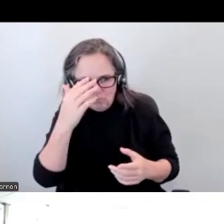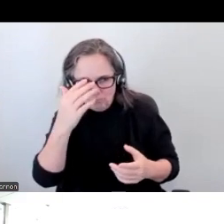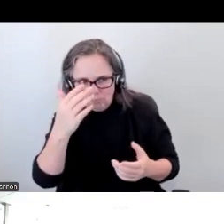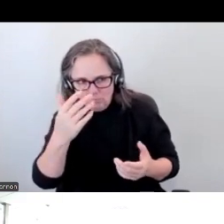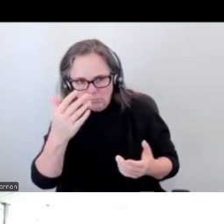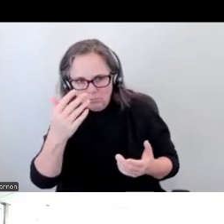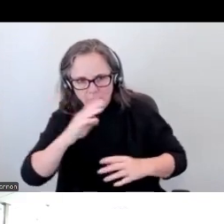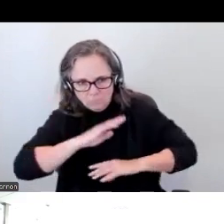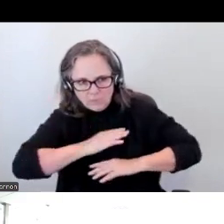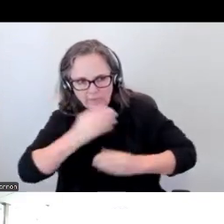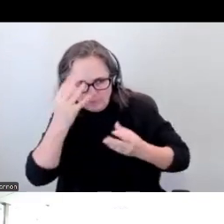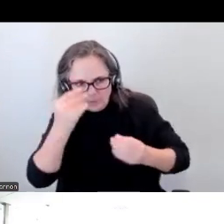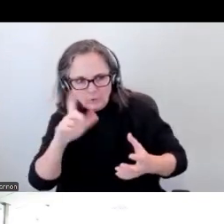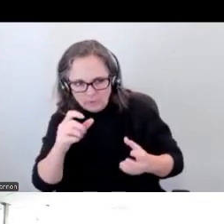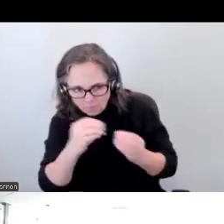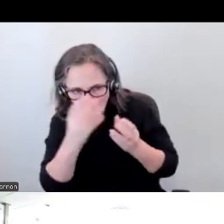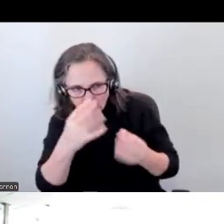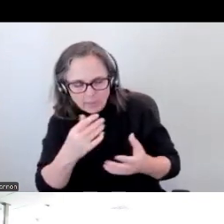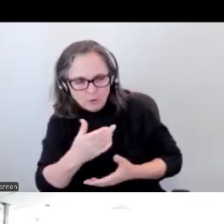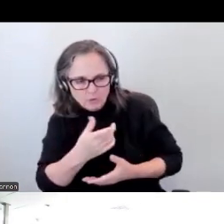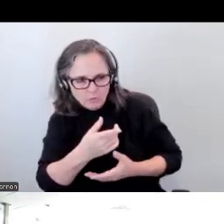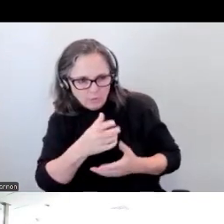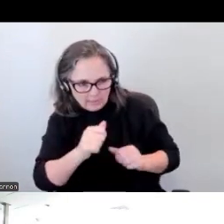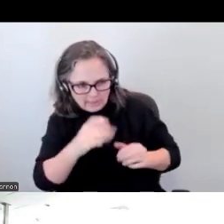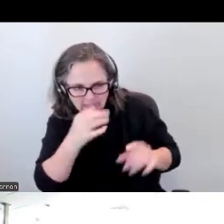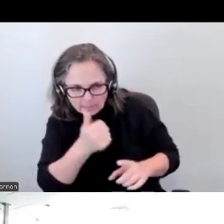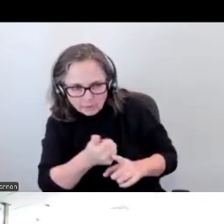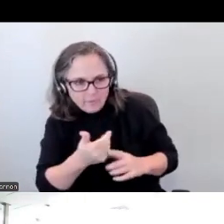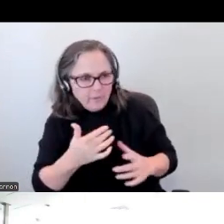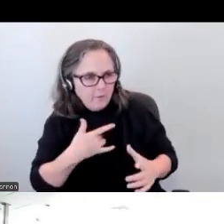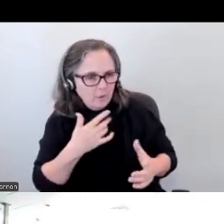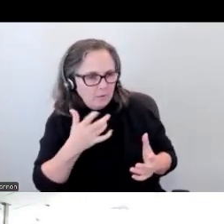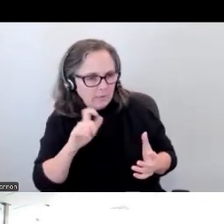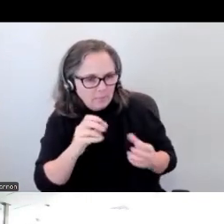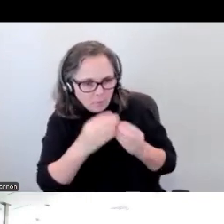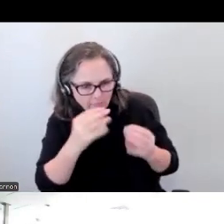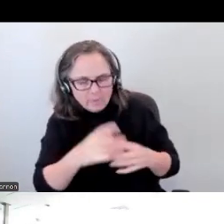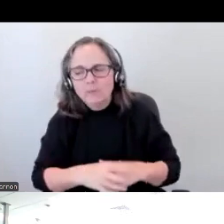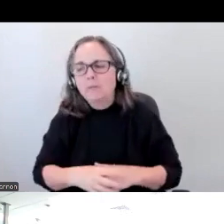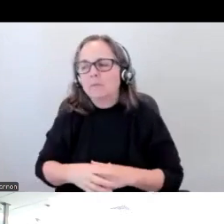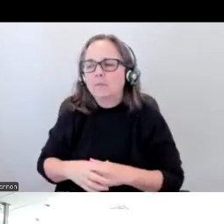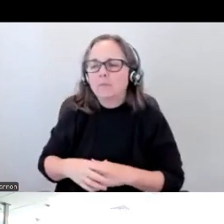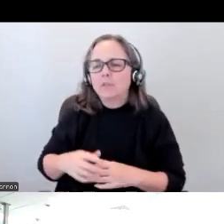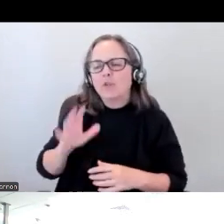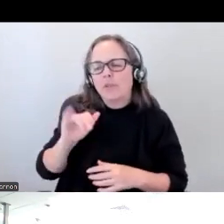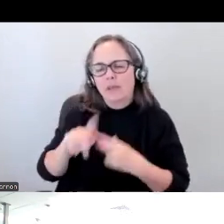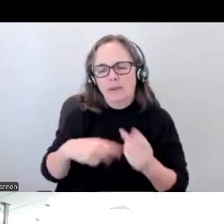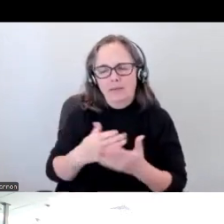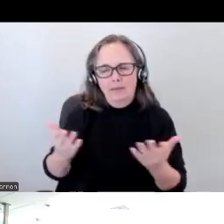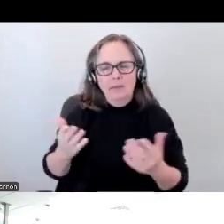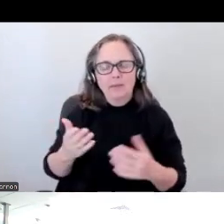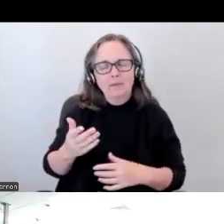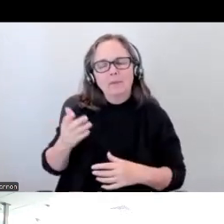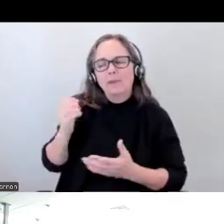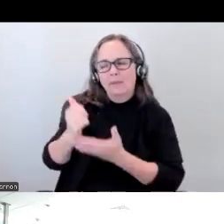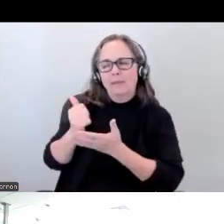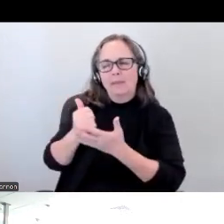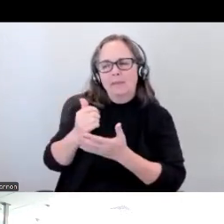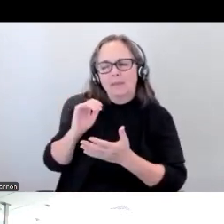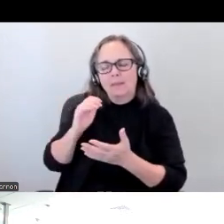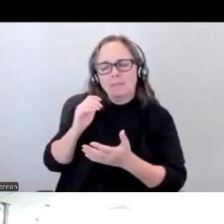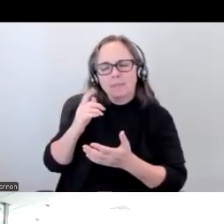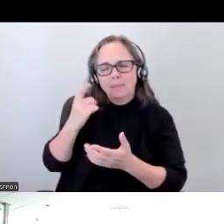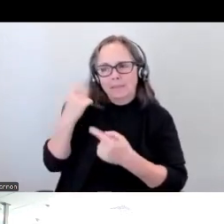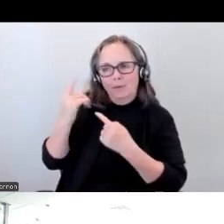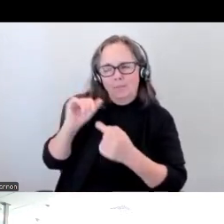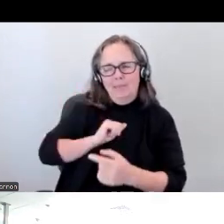make an informed decision for themselves. Well, thank you for that answer. I think that does help to clear things up because I was wondering